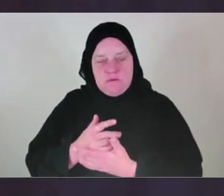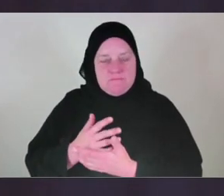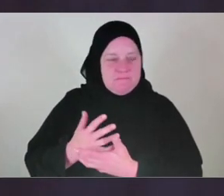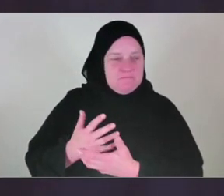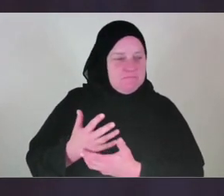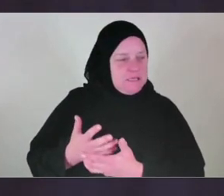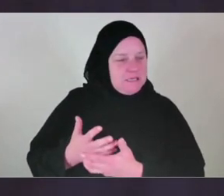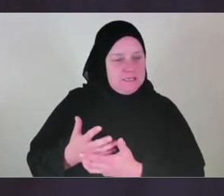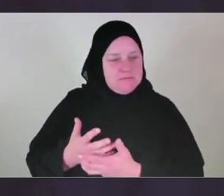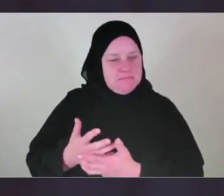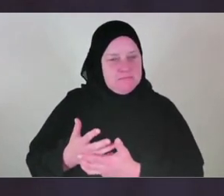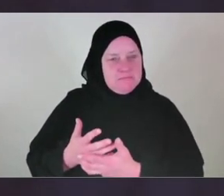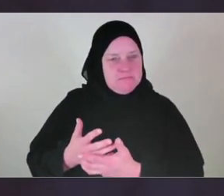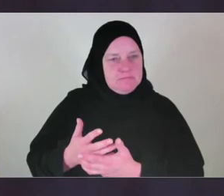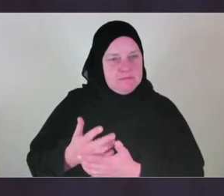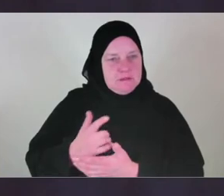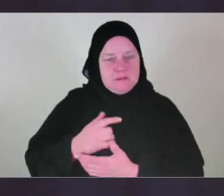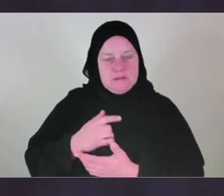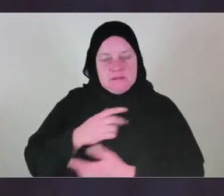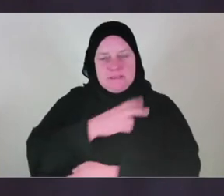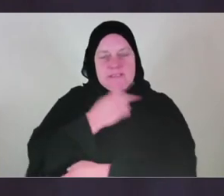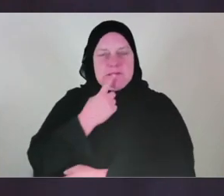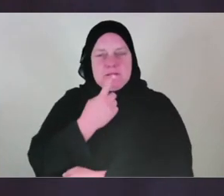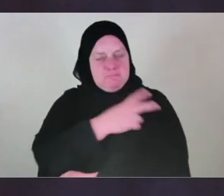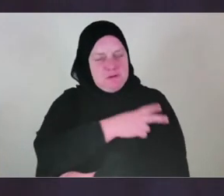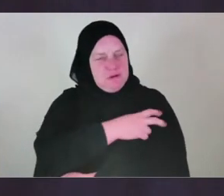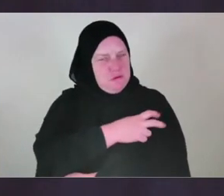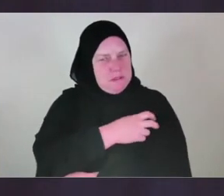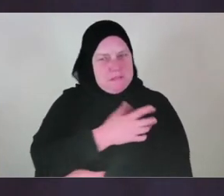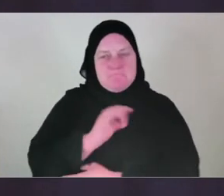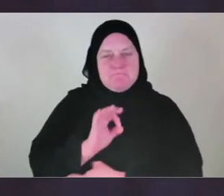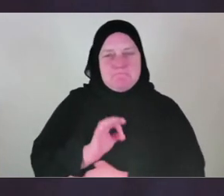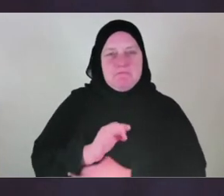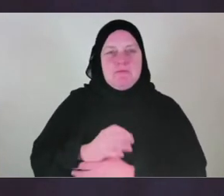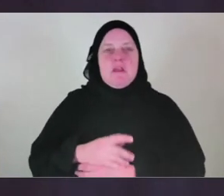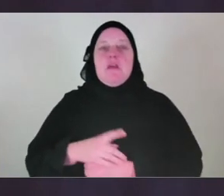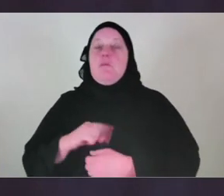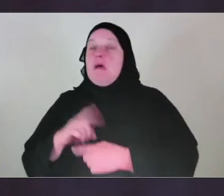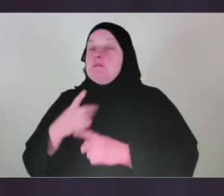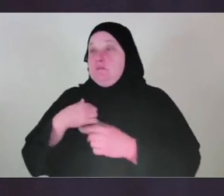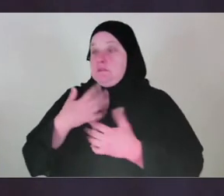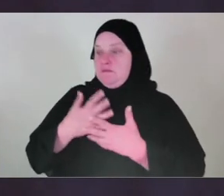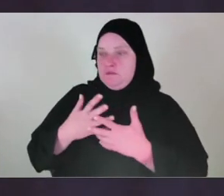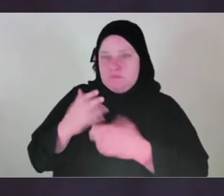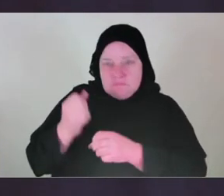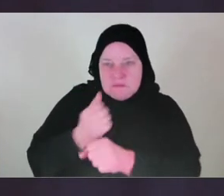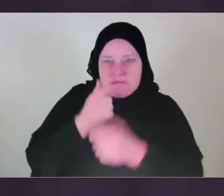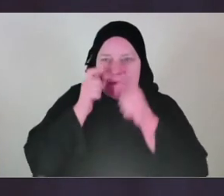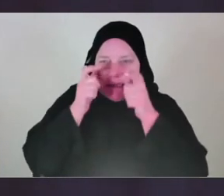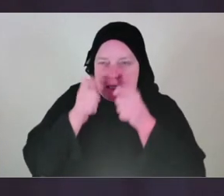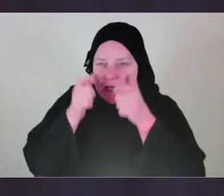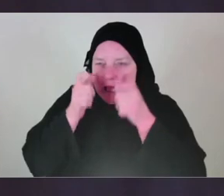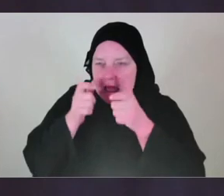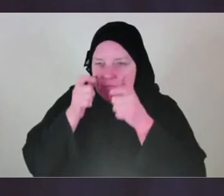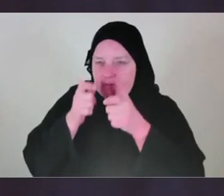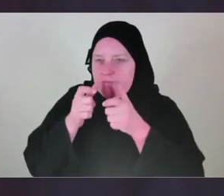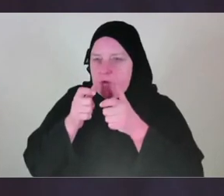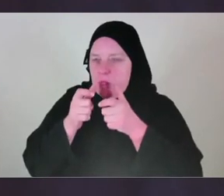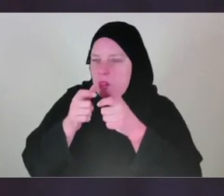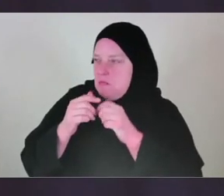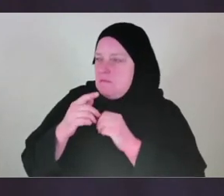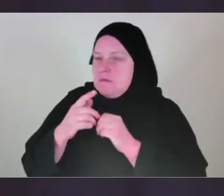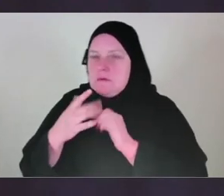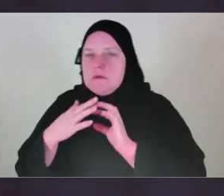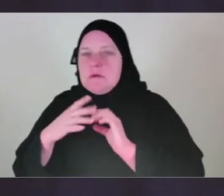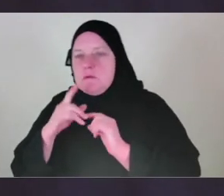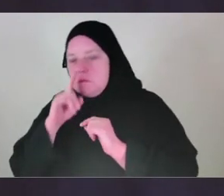When I say security against, you know, spies and that were around the Imam, not allowing people to have